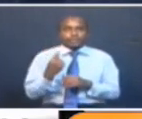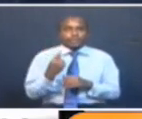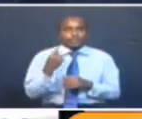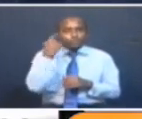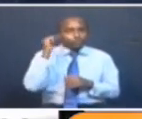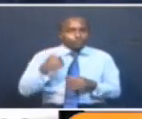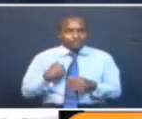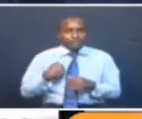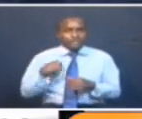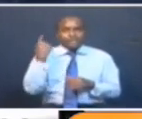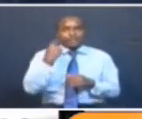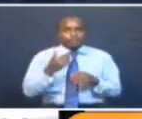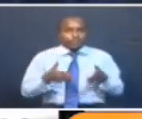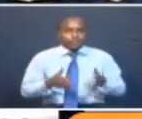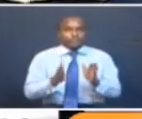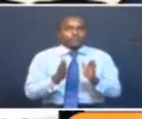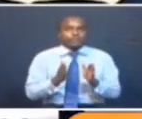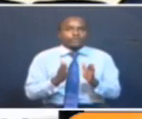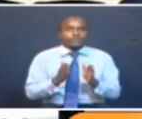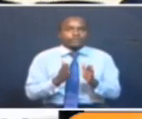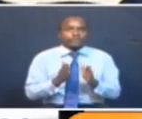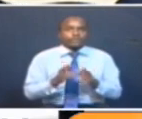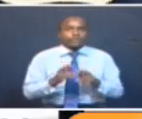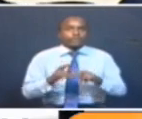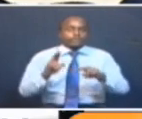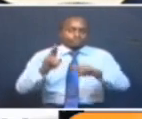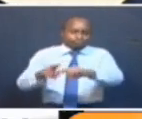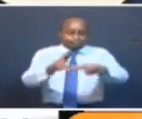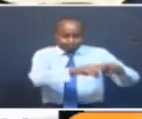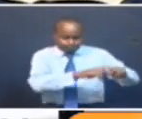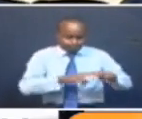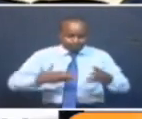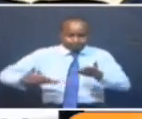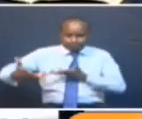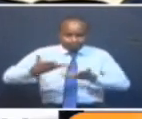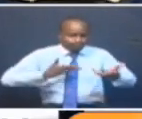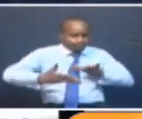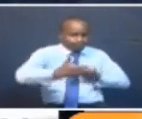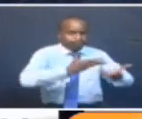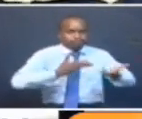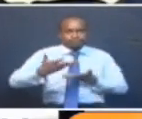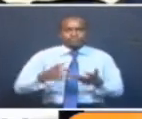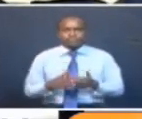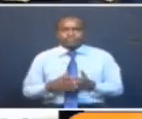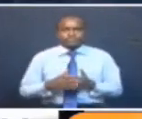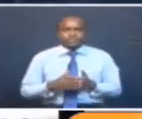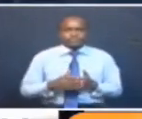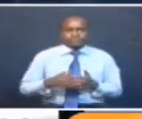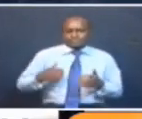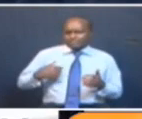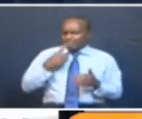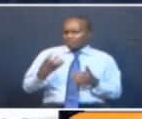only way is sit together, talk. All right, you don't like my